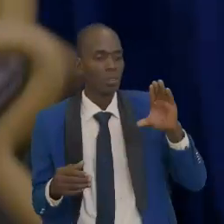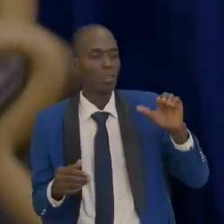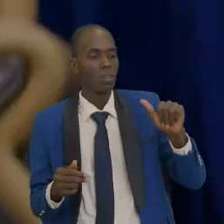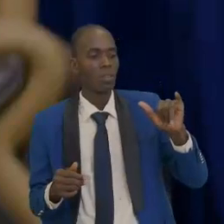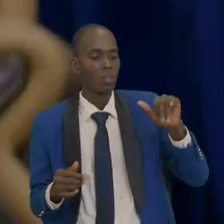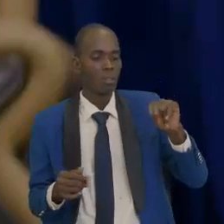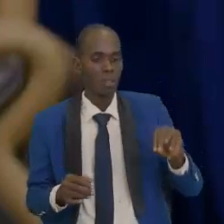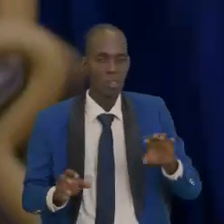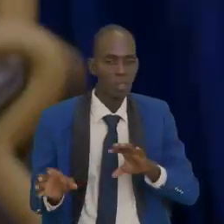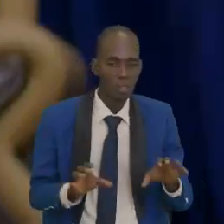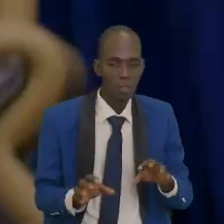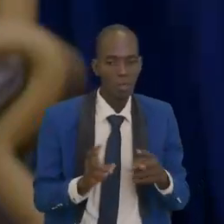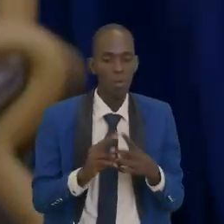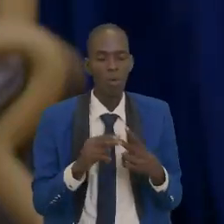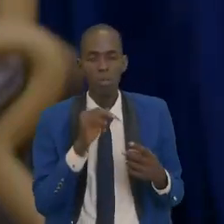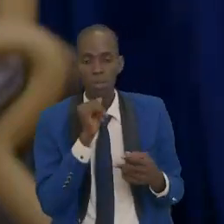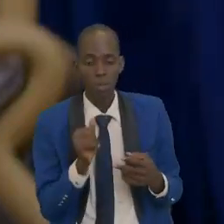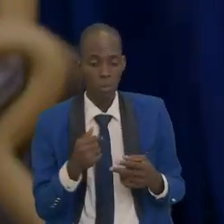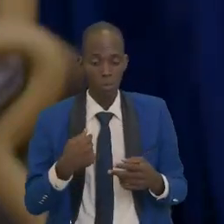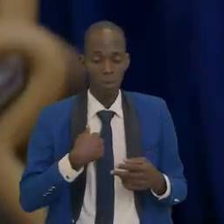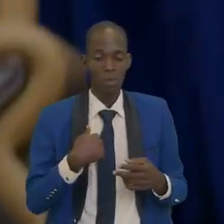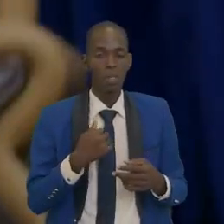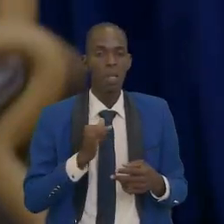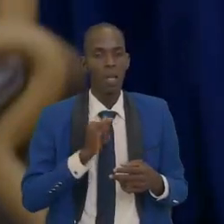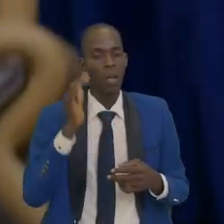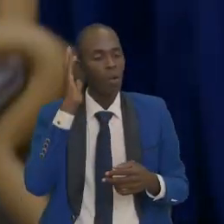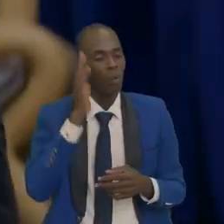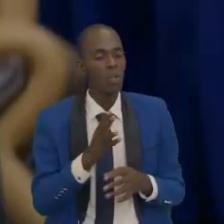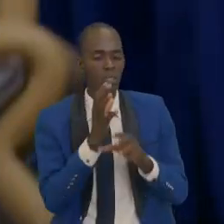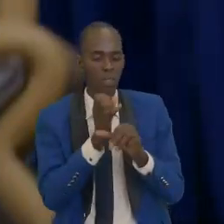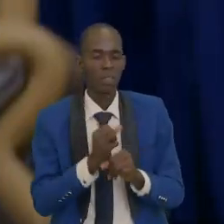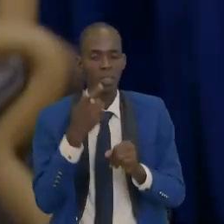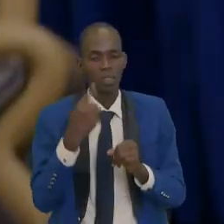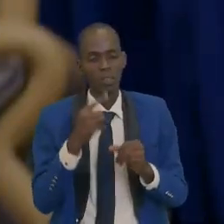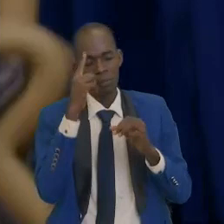here I am I obtain the faith that accomplishes